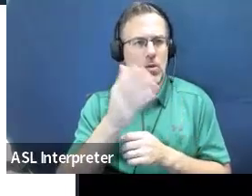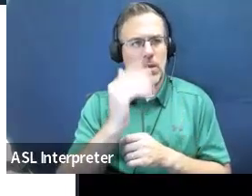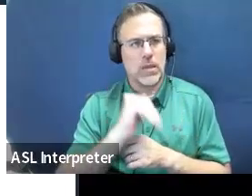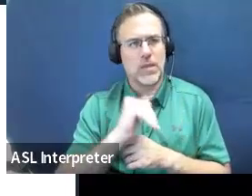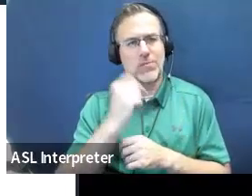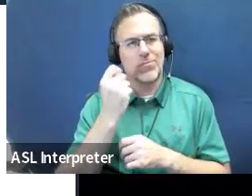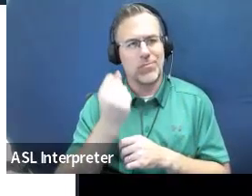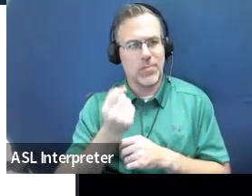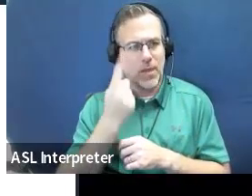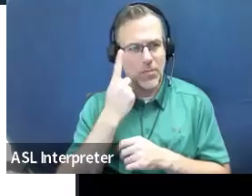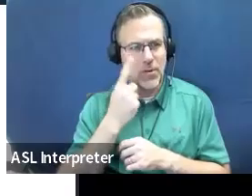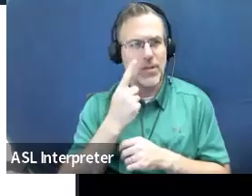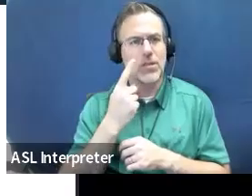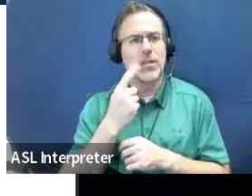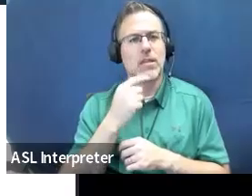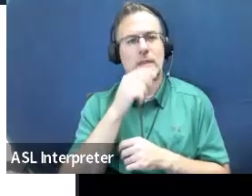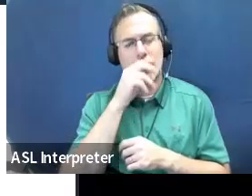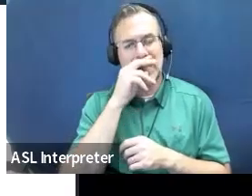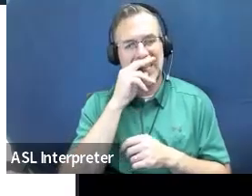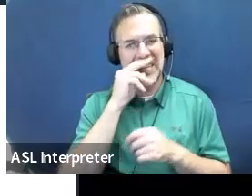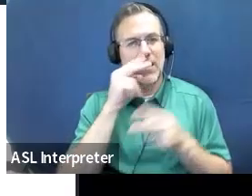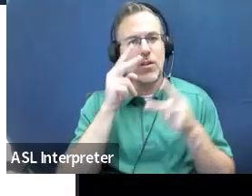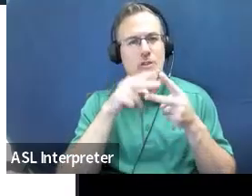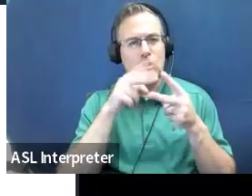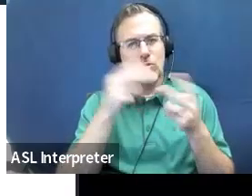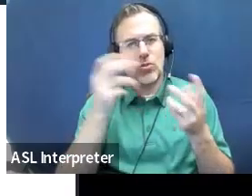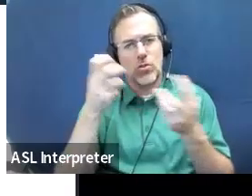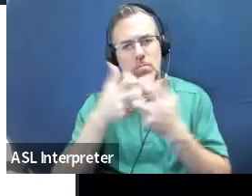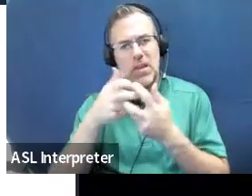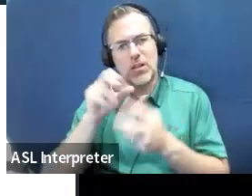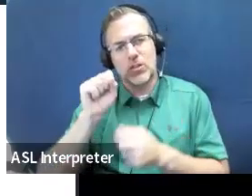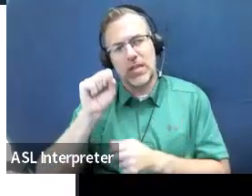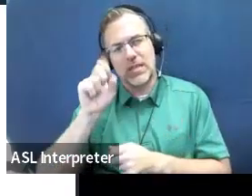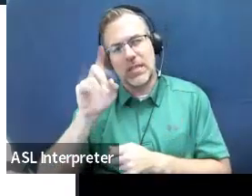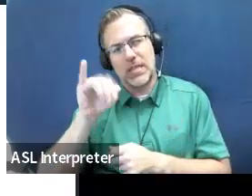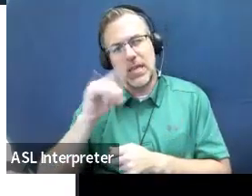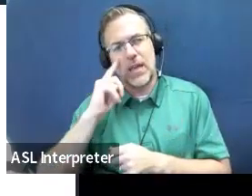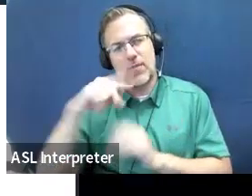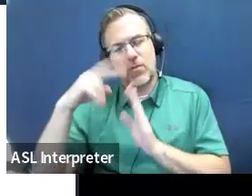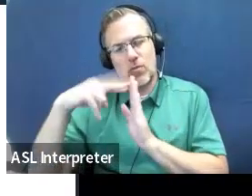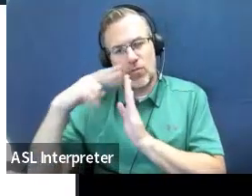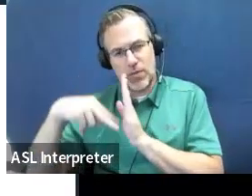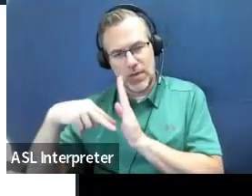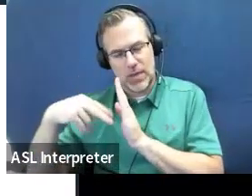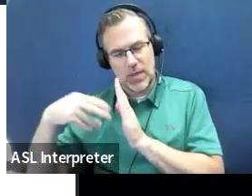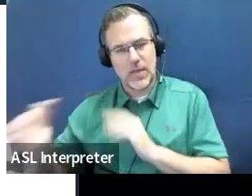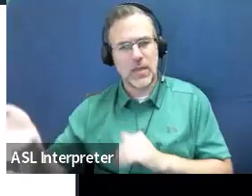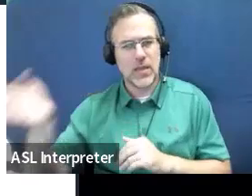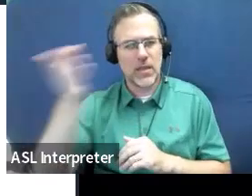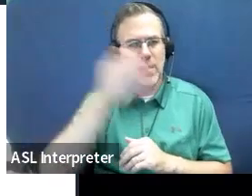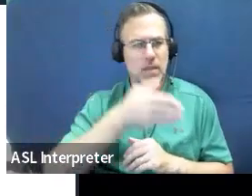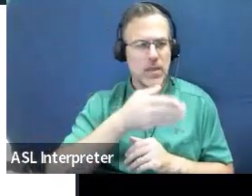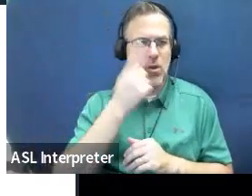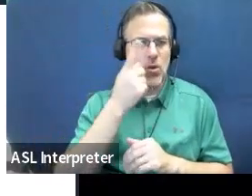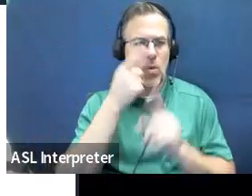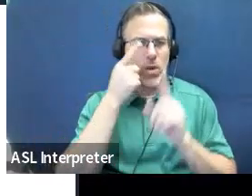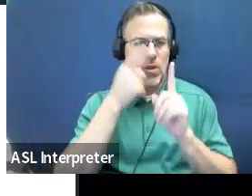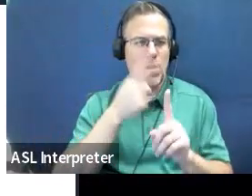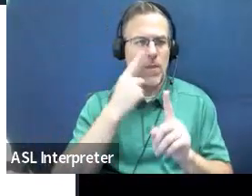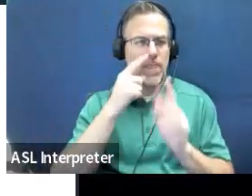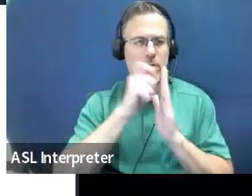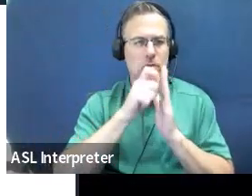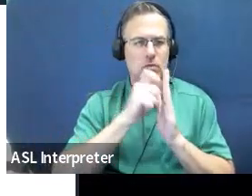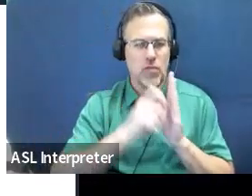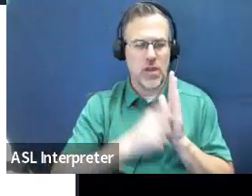comprehension. So that aligns to this SDI for reading. And then we have a goal around writing